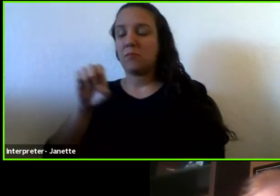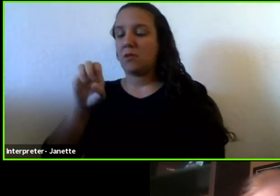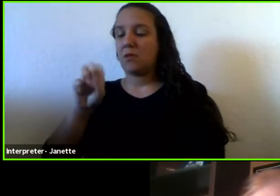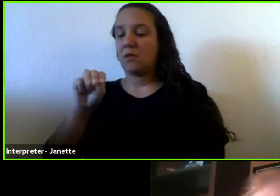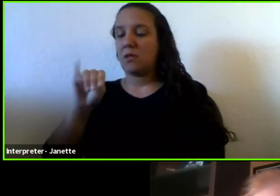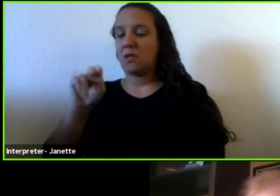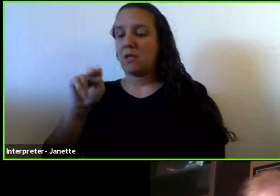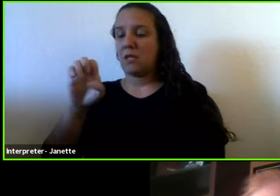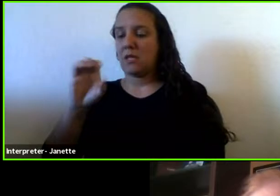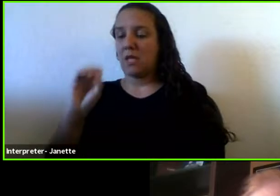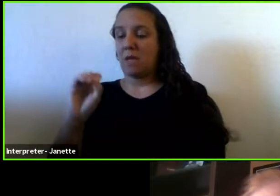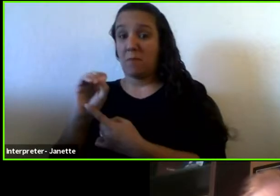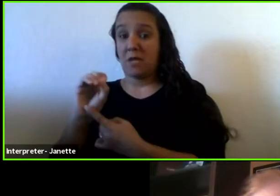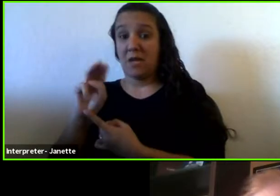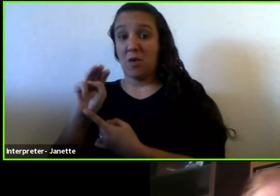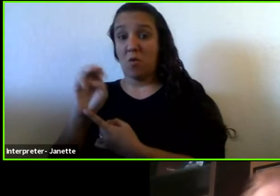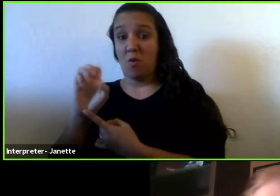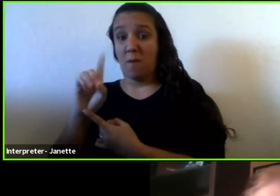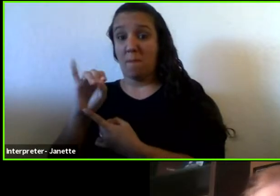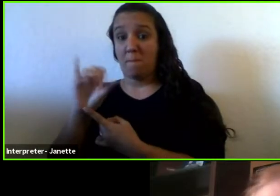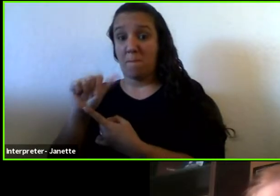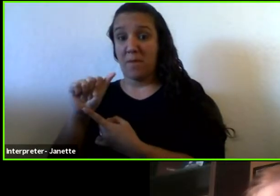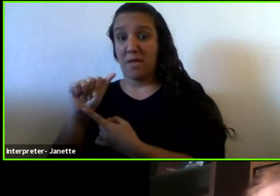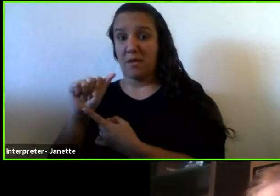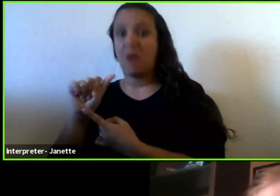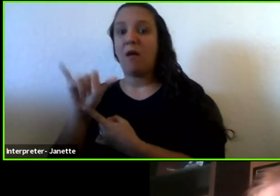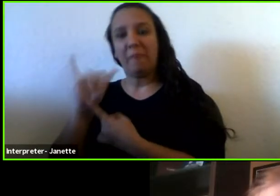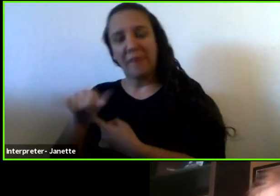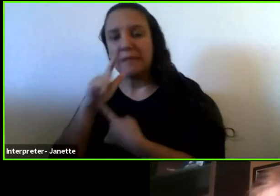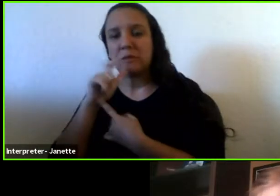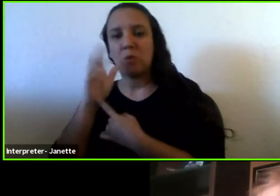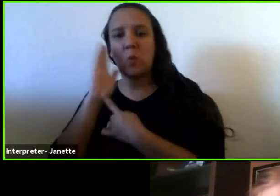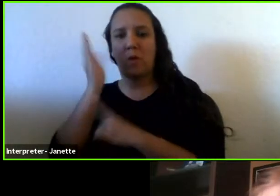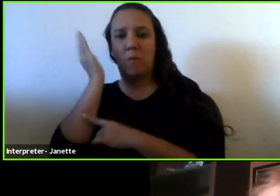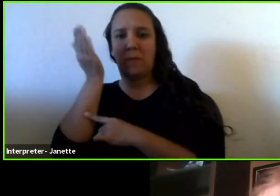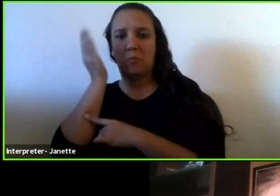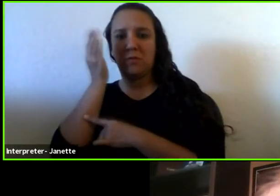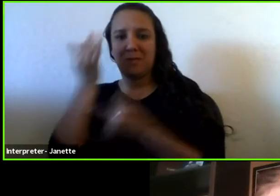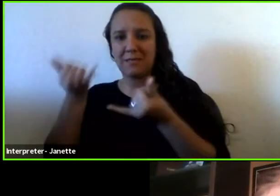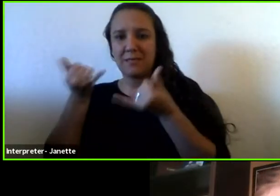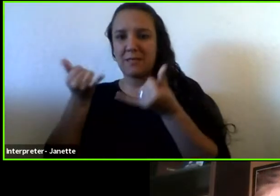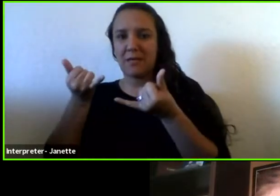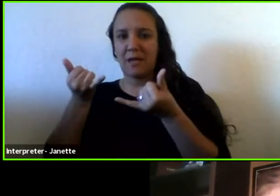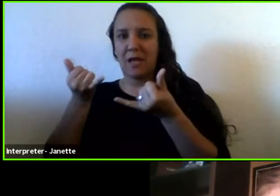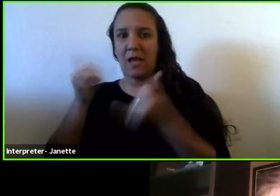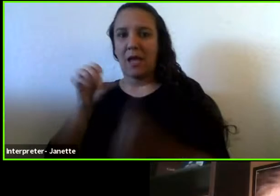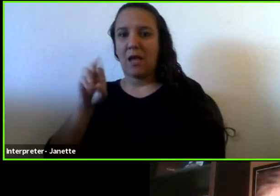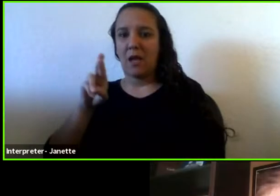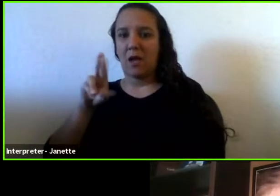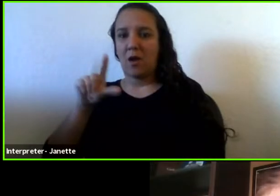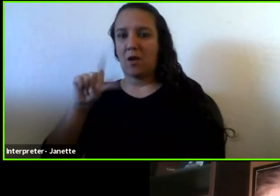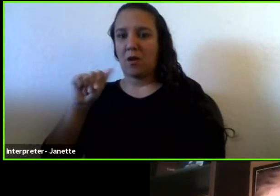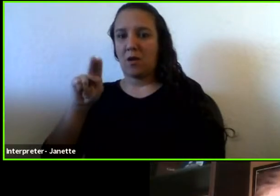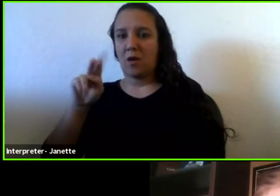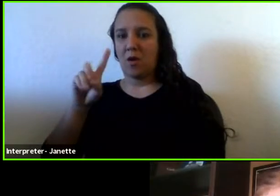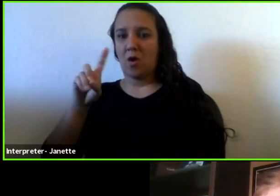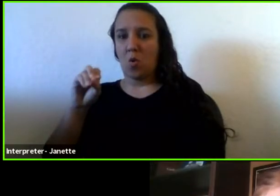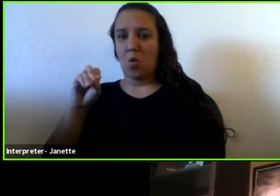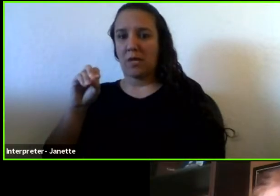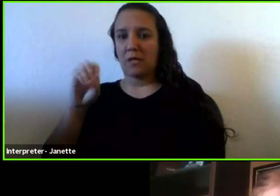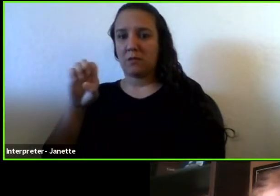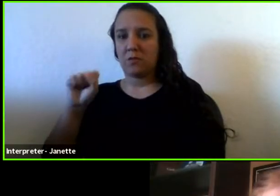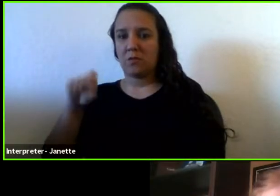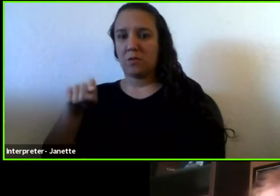to are a lot of these mindset shifts that I think you know, will need to occur for you know, you